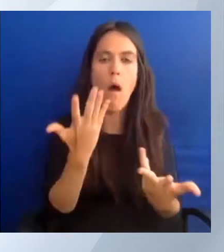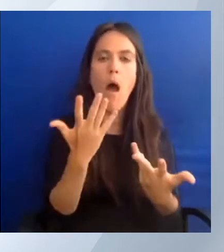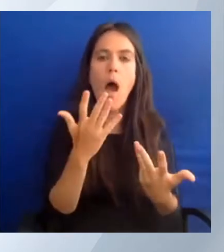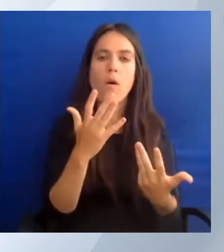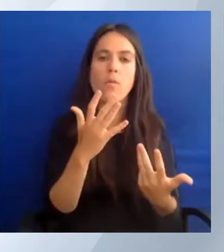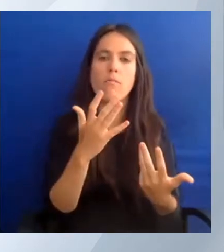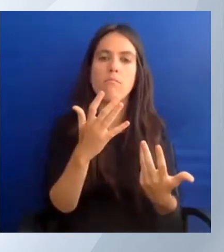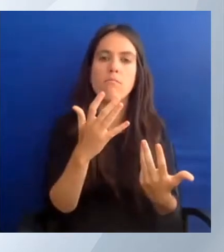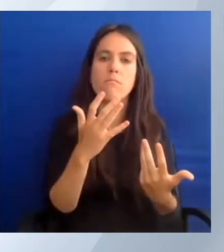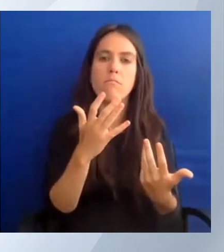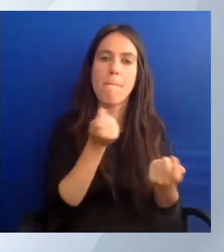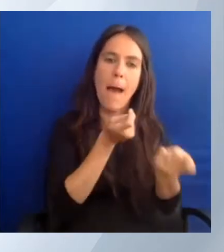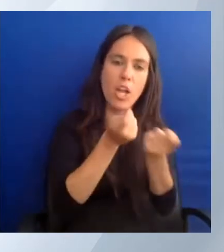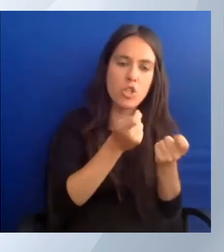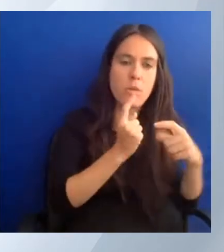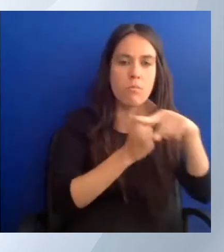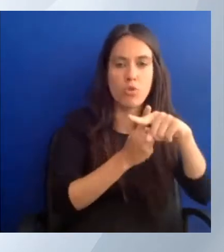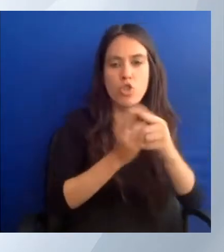invocation.